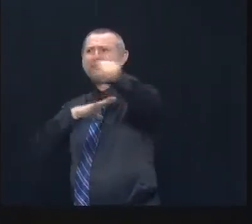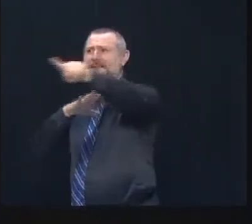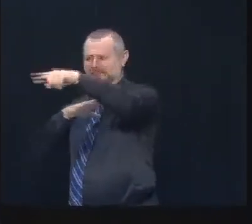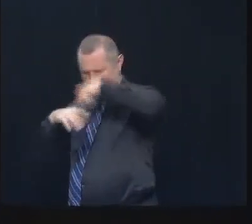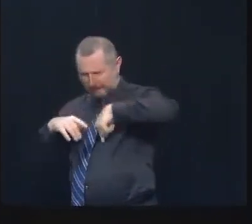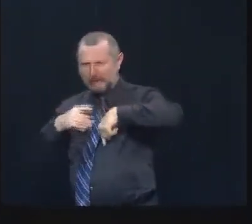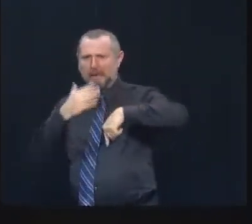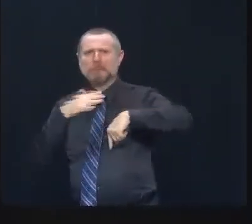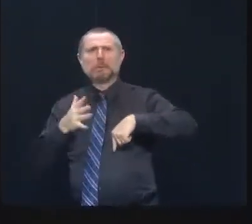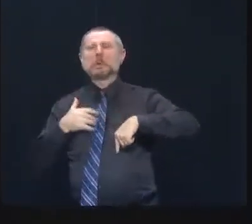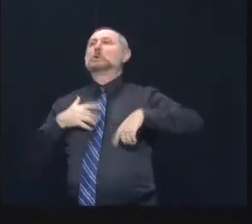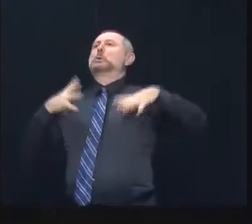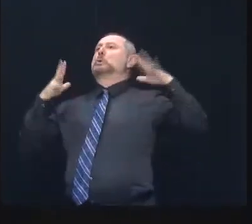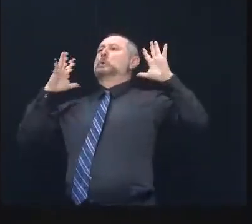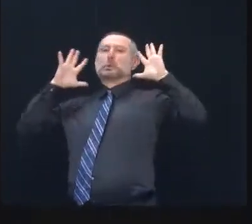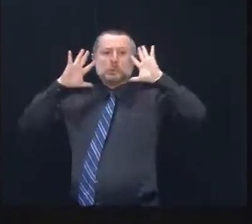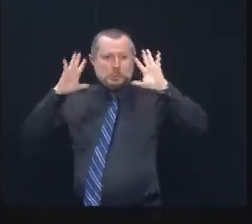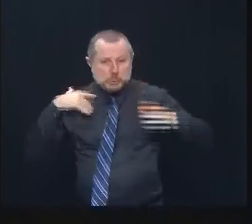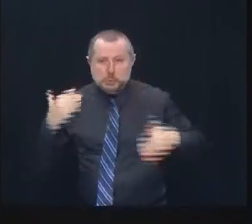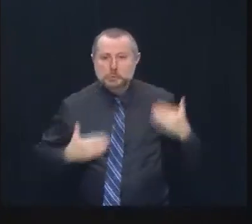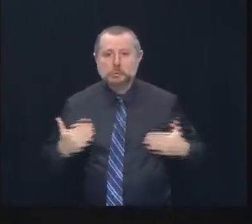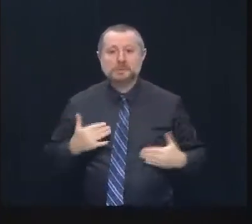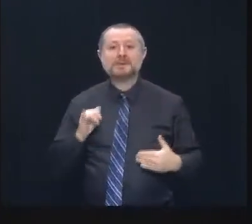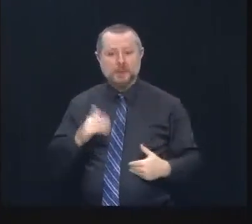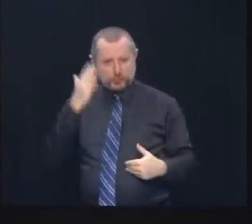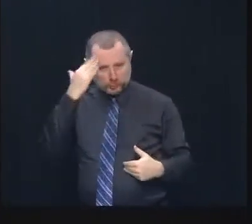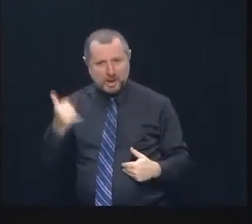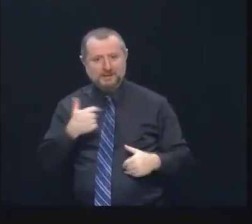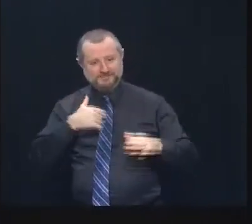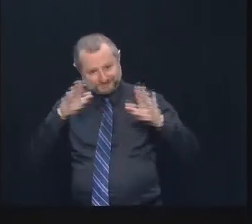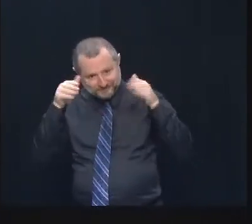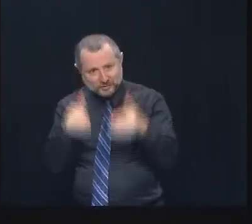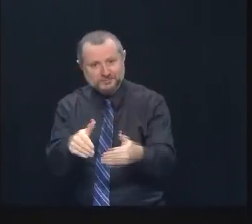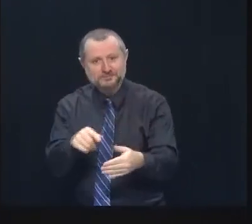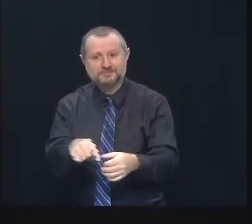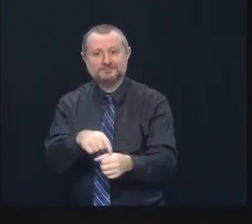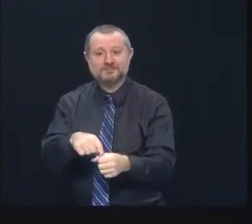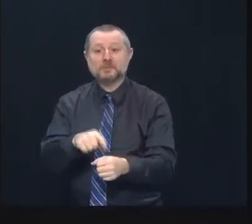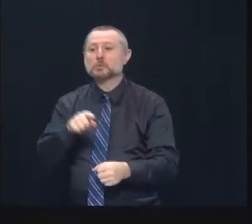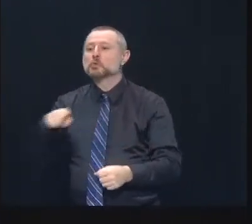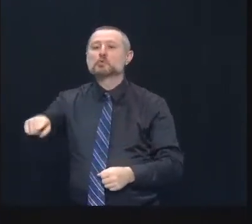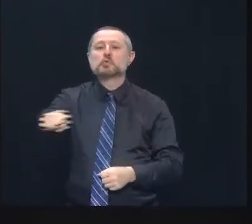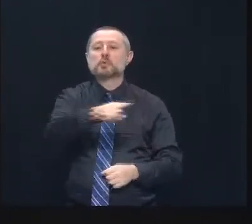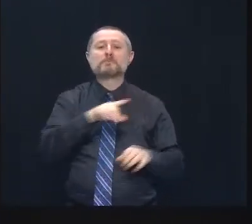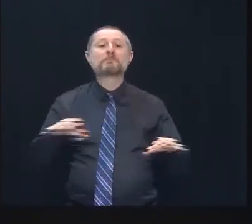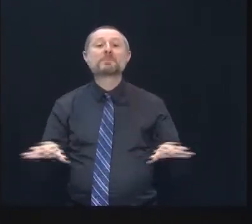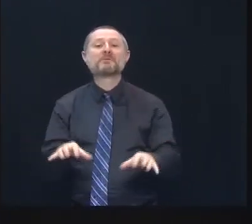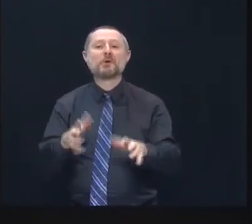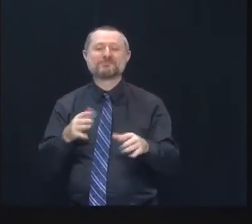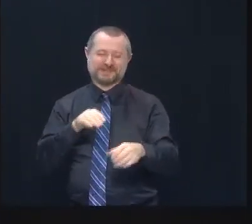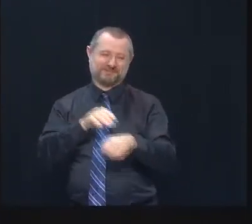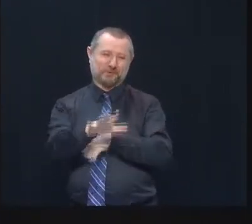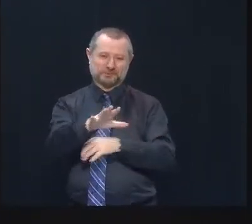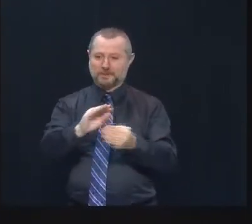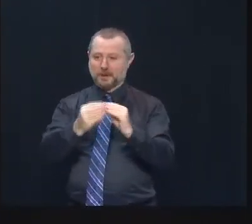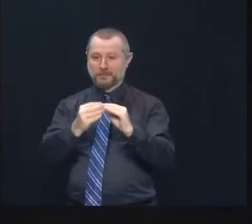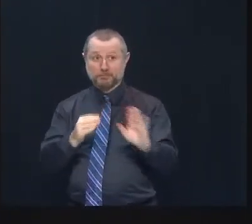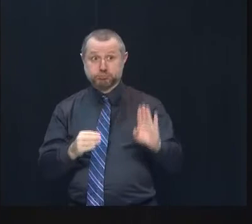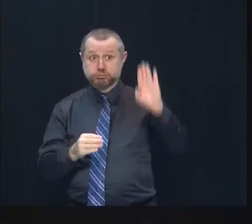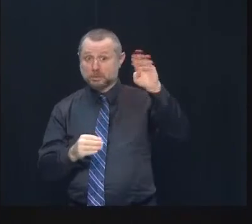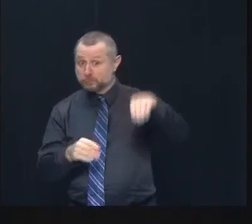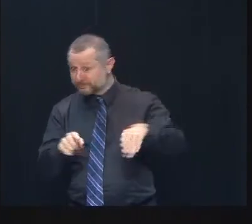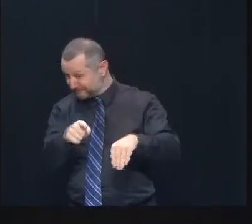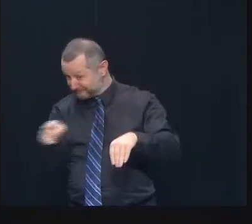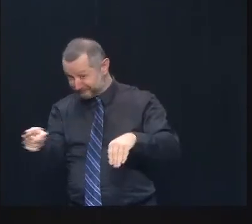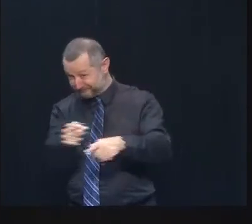That focus, that attention, because it's just your behavior. Okay, now you got my attention. I'm going to be more